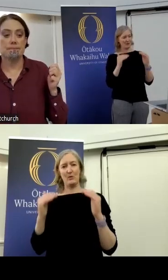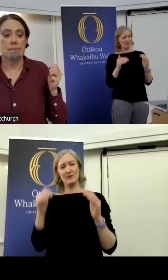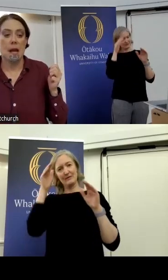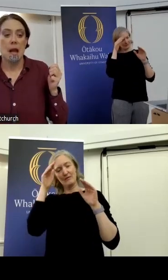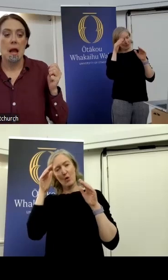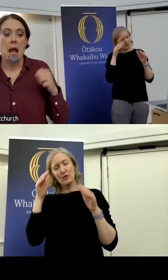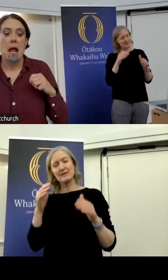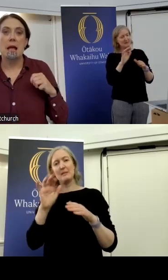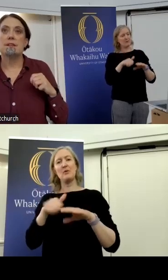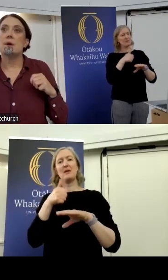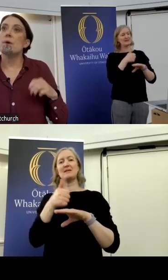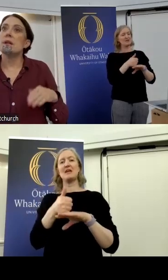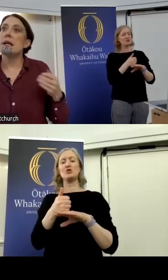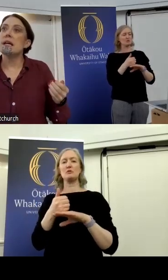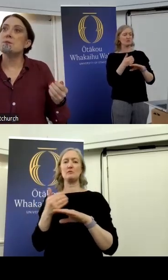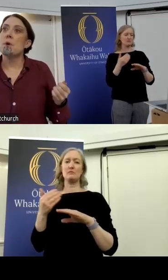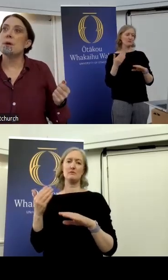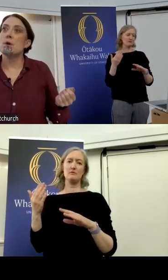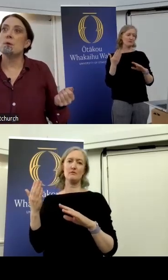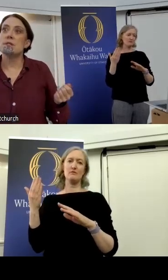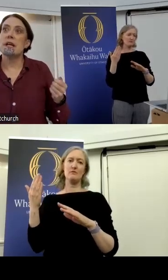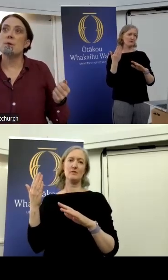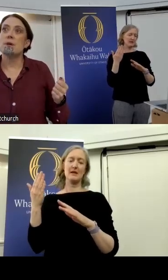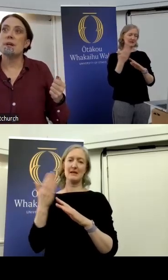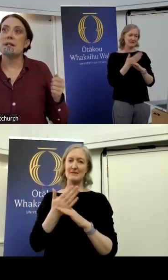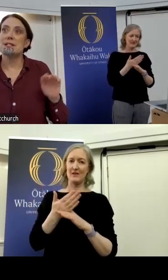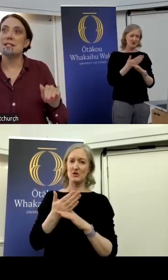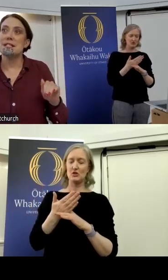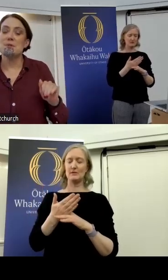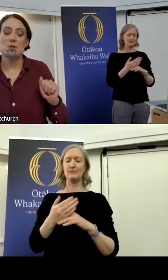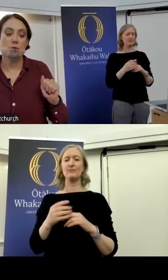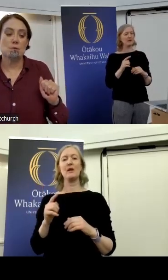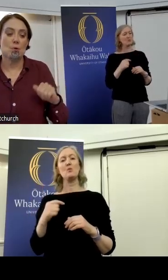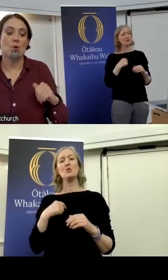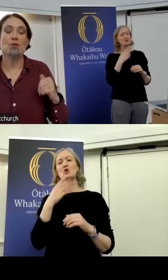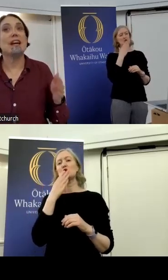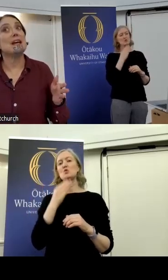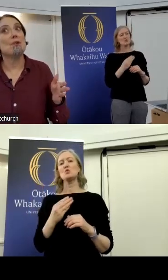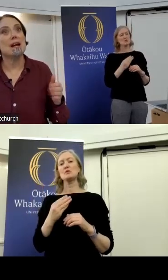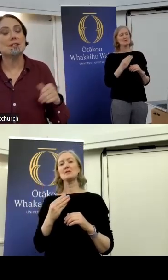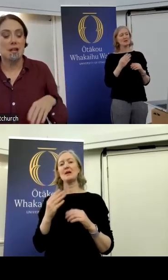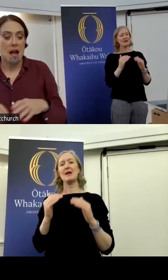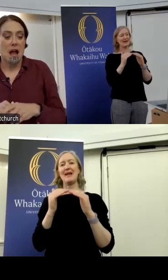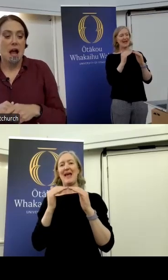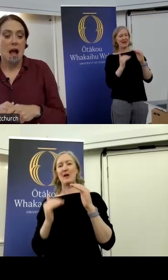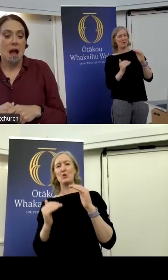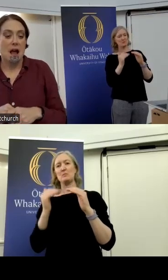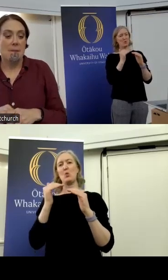Aotearoa, and that we would need what we called an equity readiness assessment tool, or the ERAT.